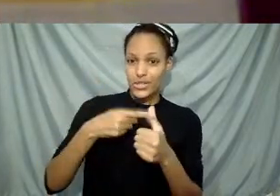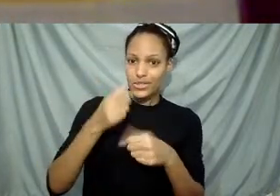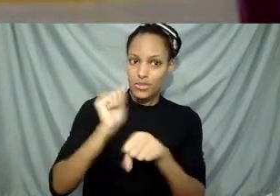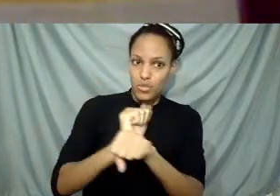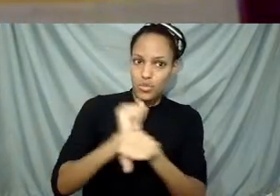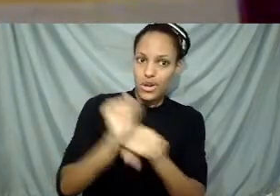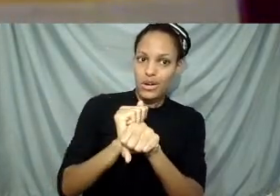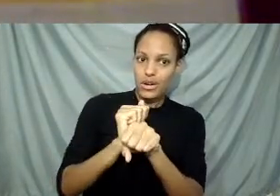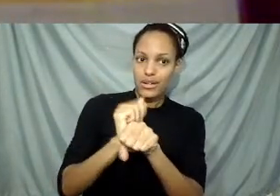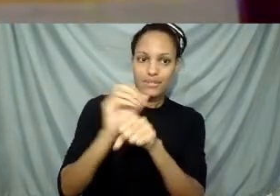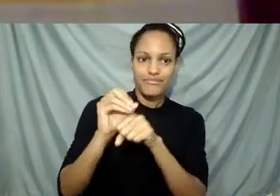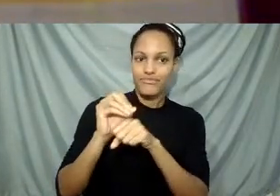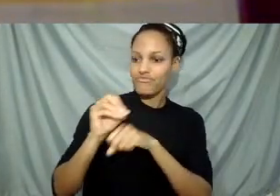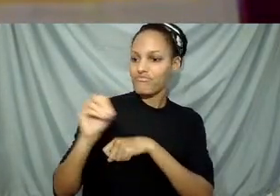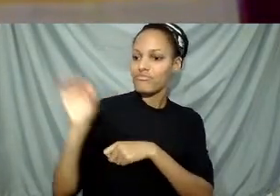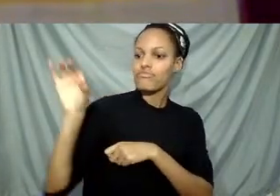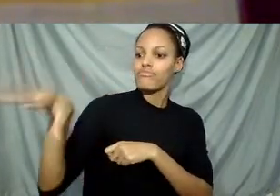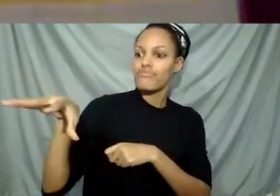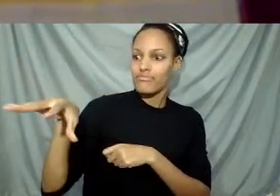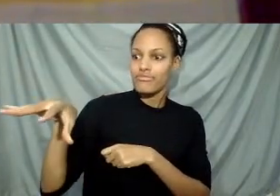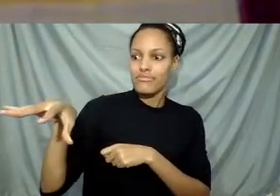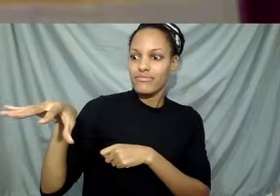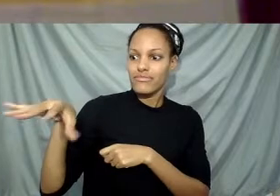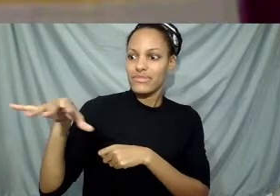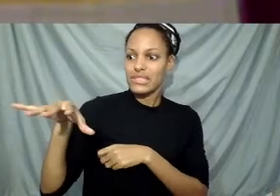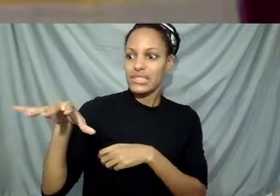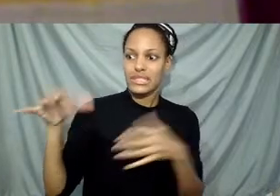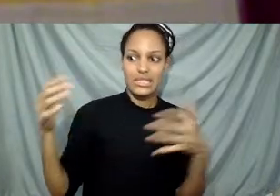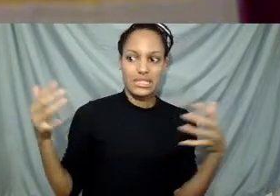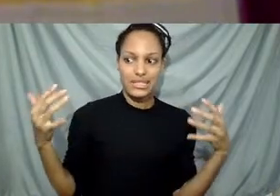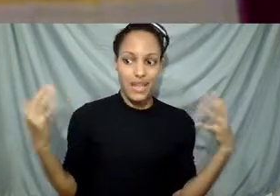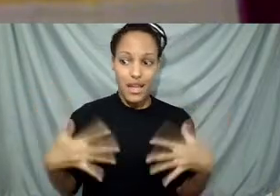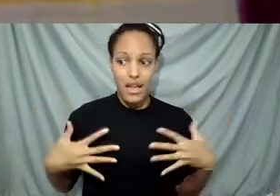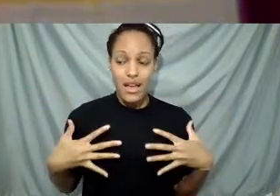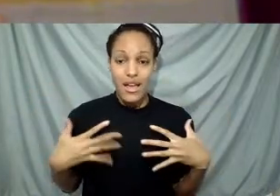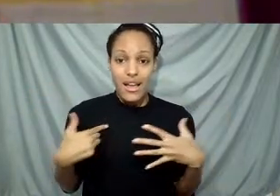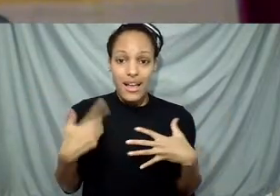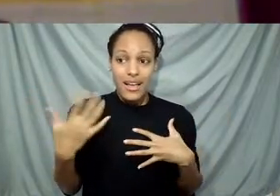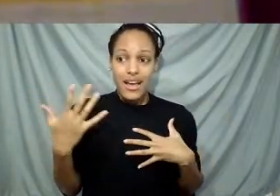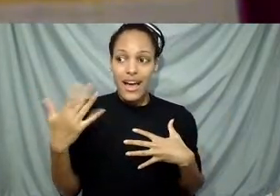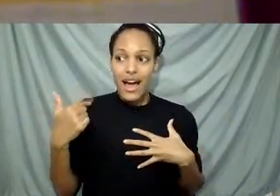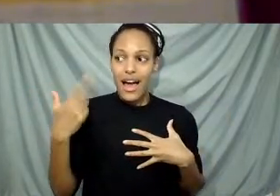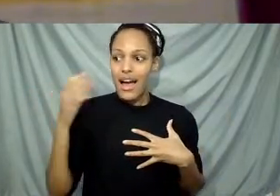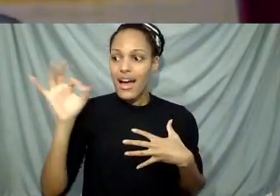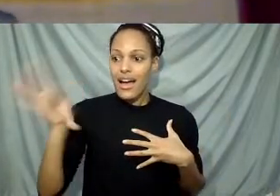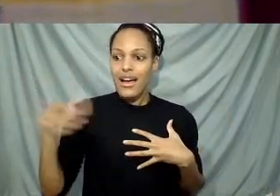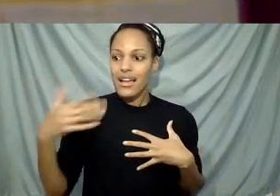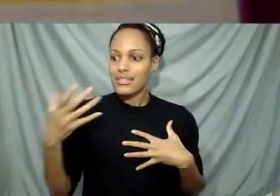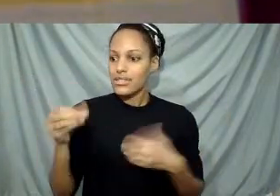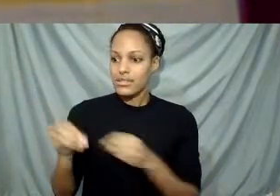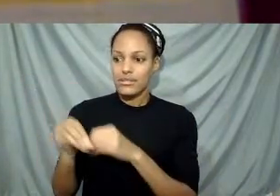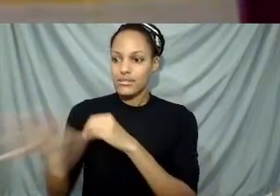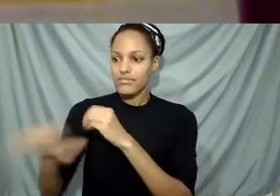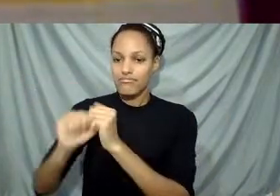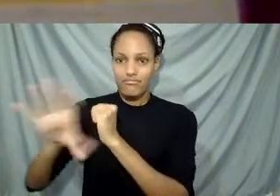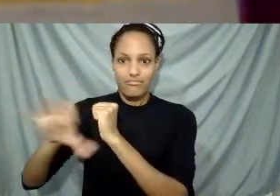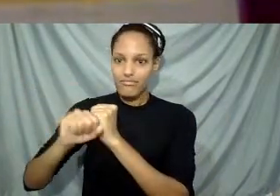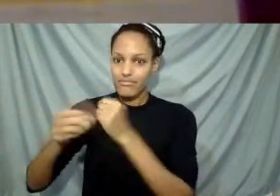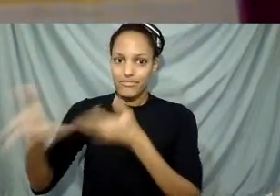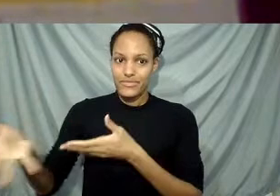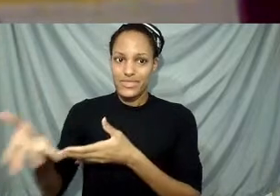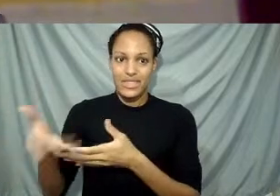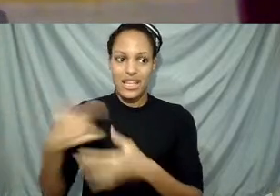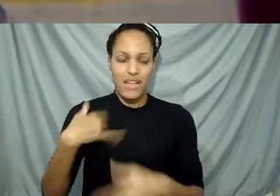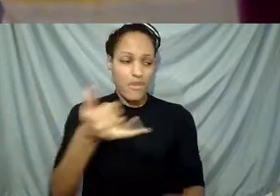in Brooklyn, petrified, absolutely petrified. And I got on the phone with my sister and I was like, Moya, I don't know what